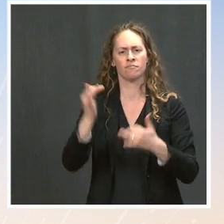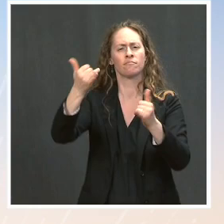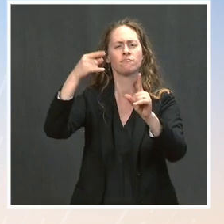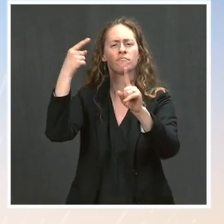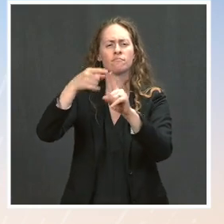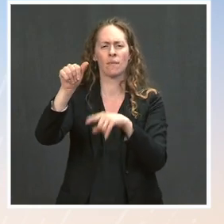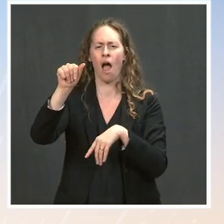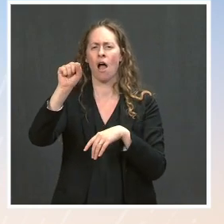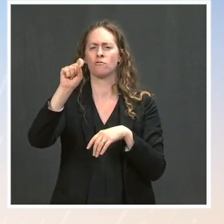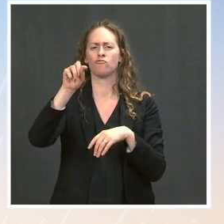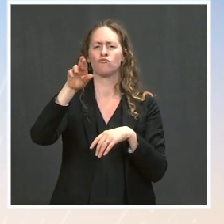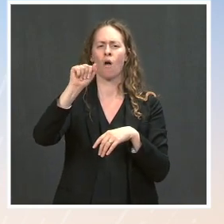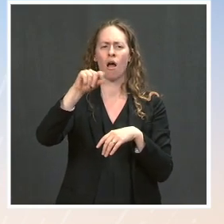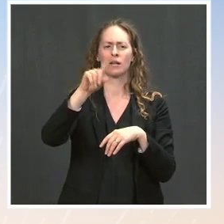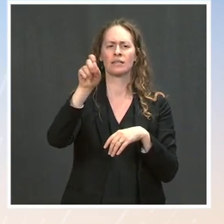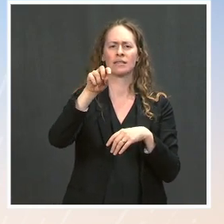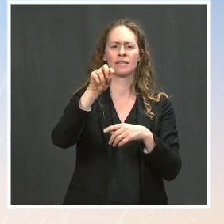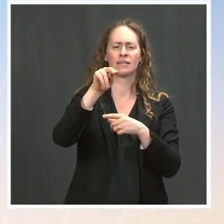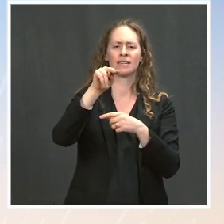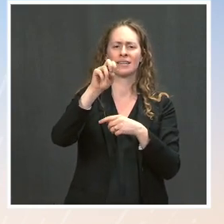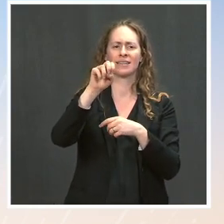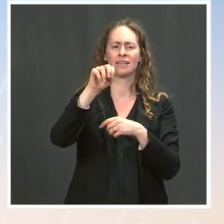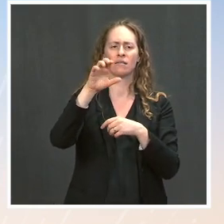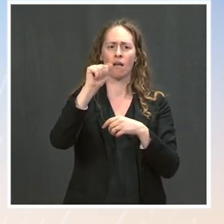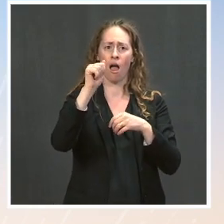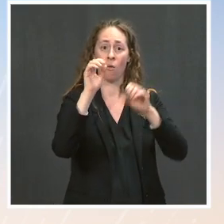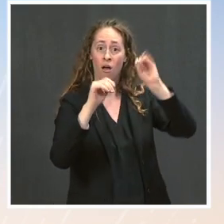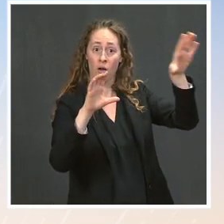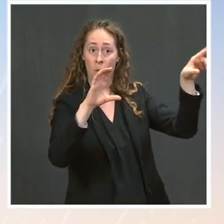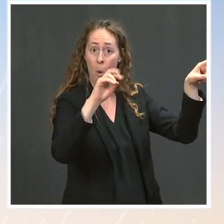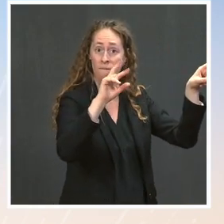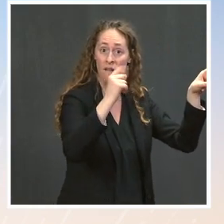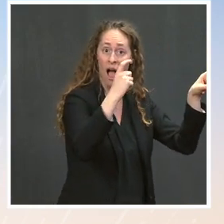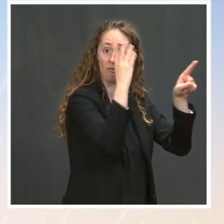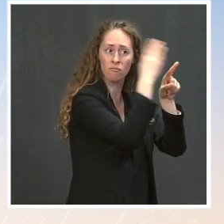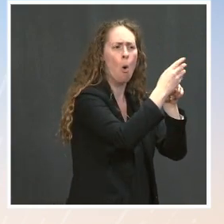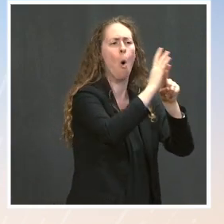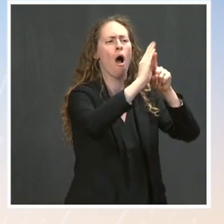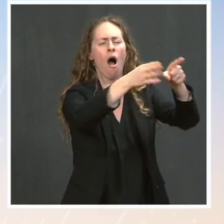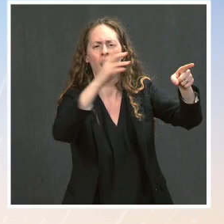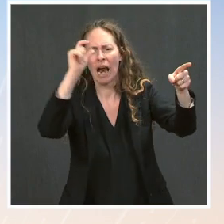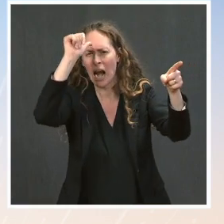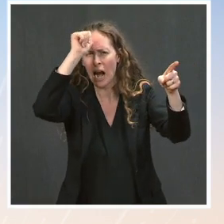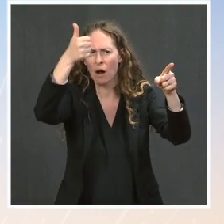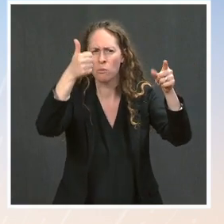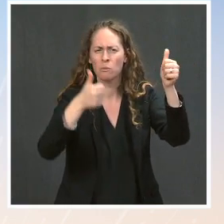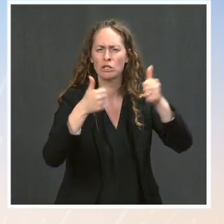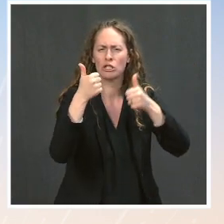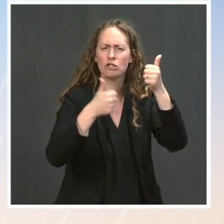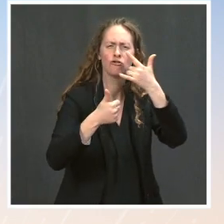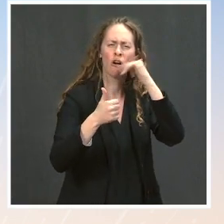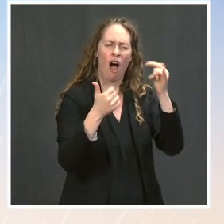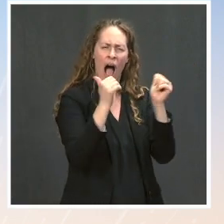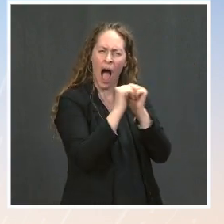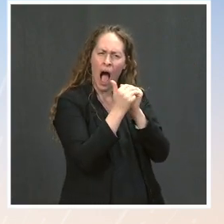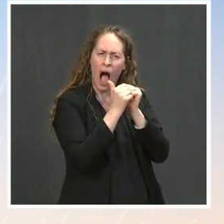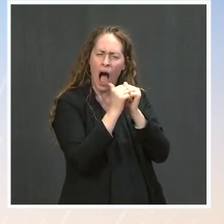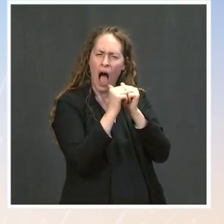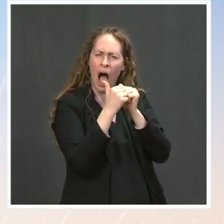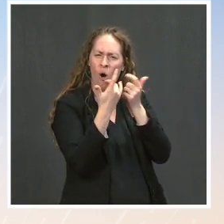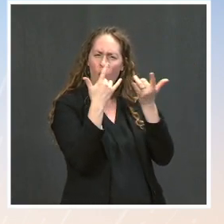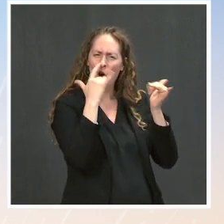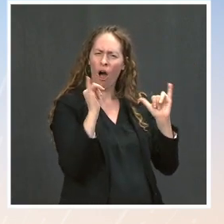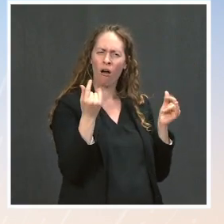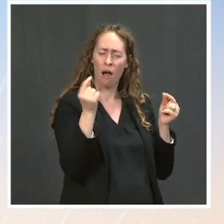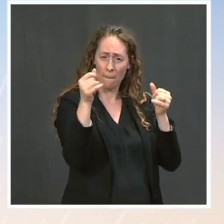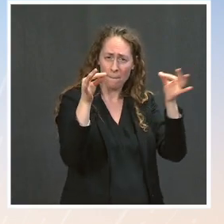What is the process for determining who gets those? Does Canada get any of those? Other countries? Sure. We're working through what the process will look like,